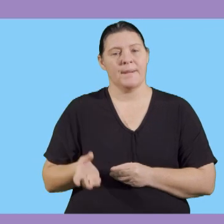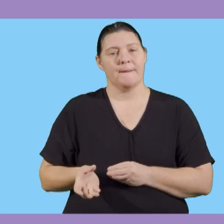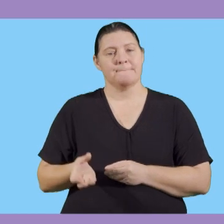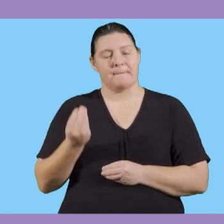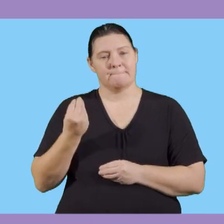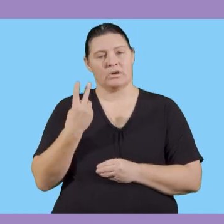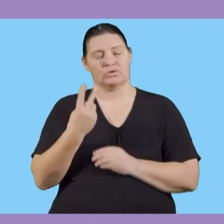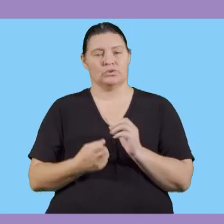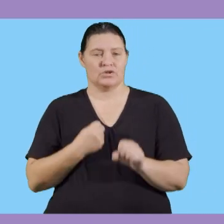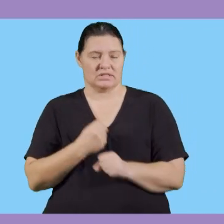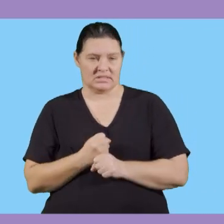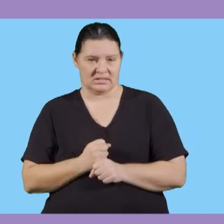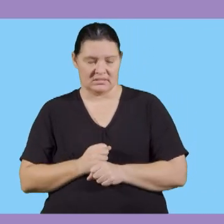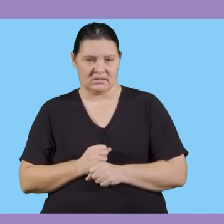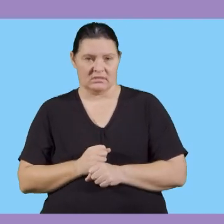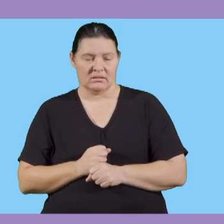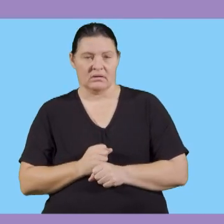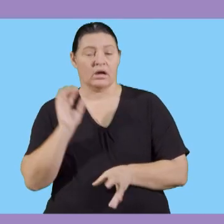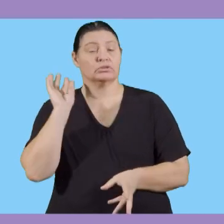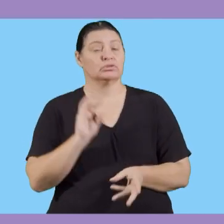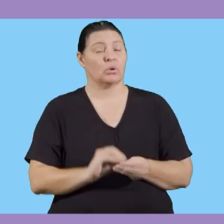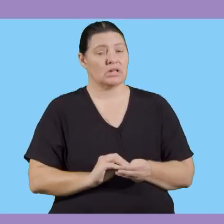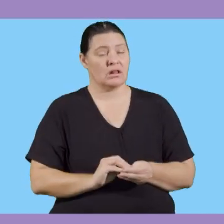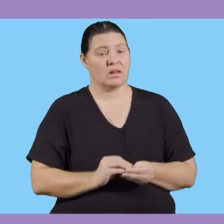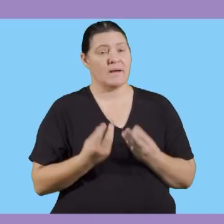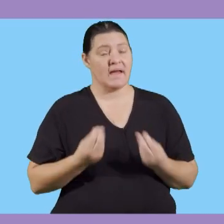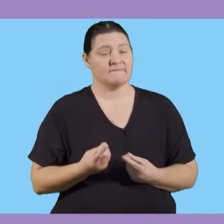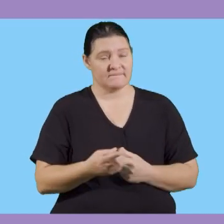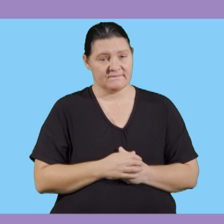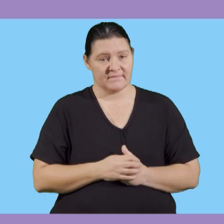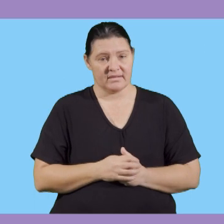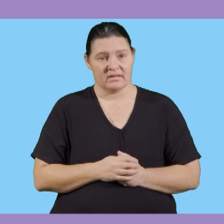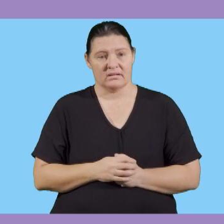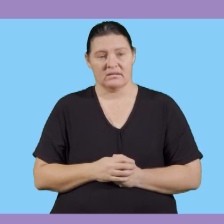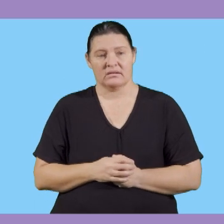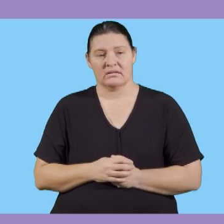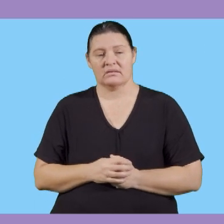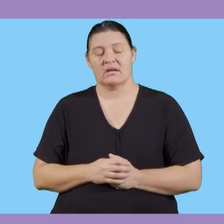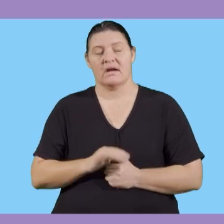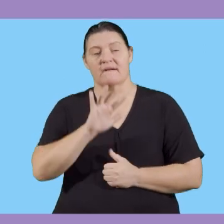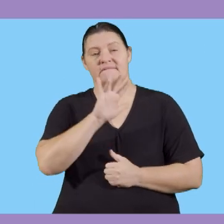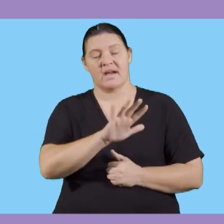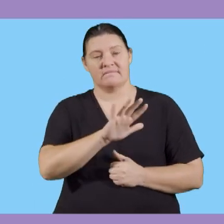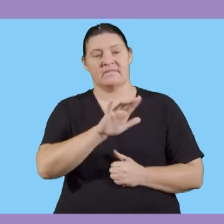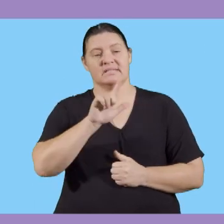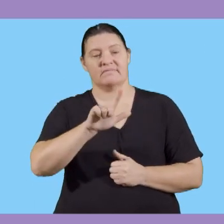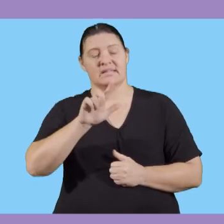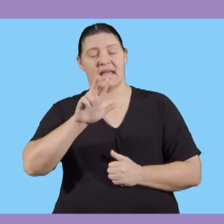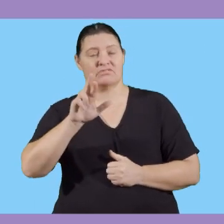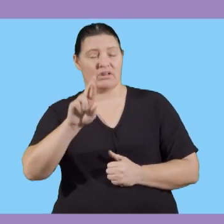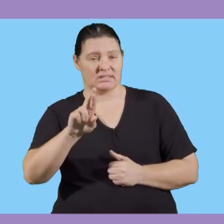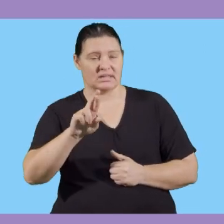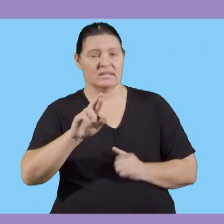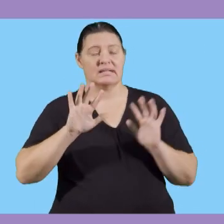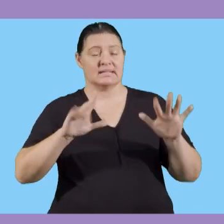after 2 years. But how much in total does he have? We are going to take that 578 rands and